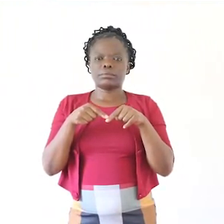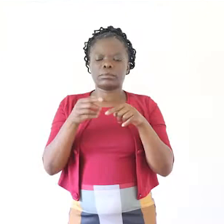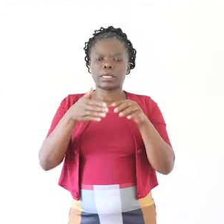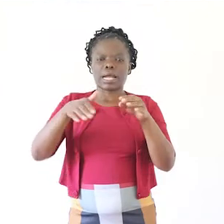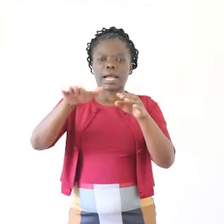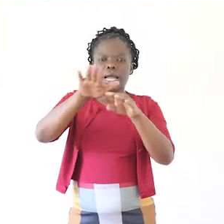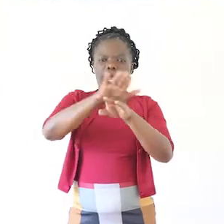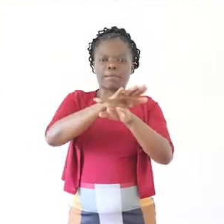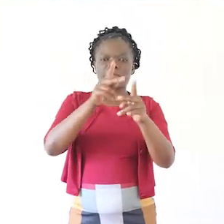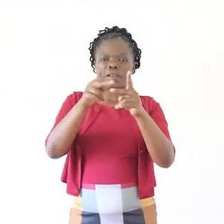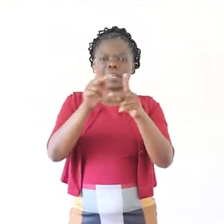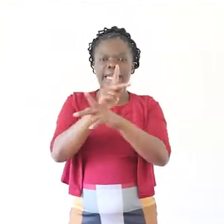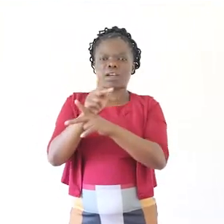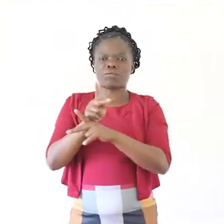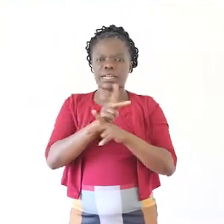Just cover it carefully.